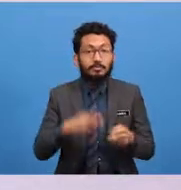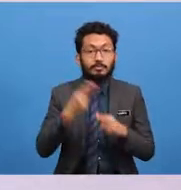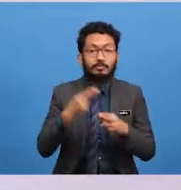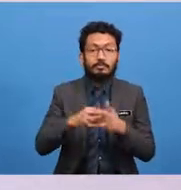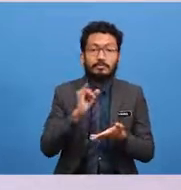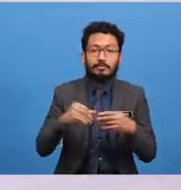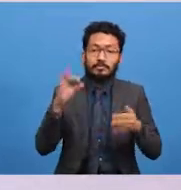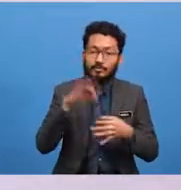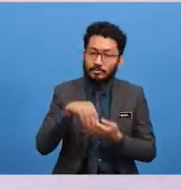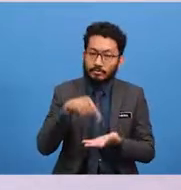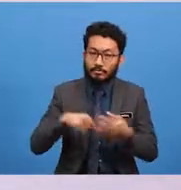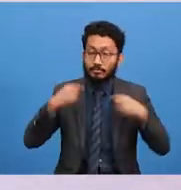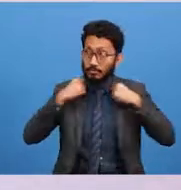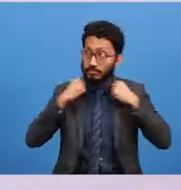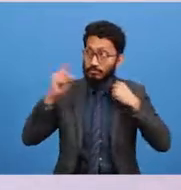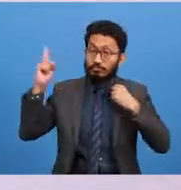cloth?